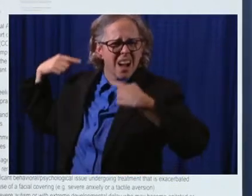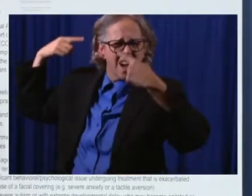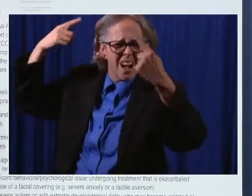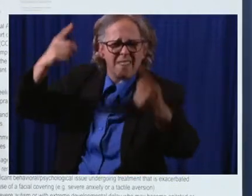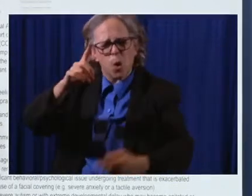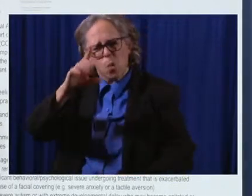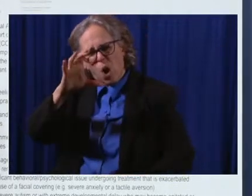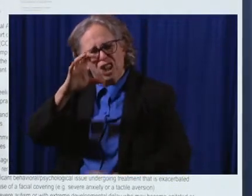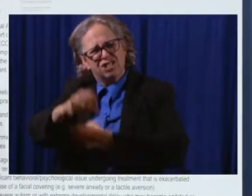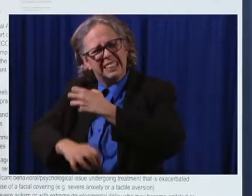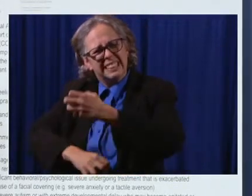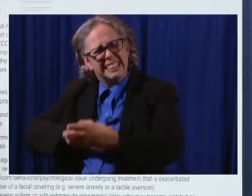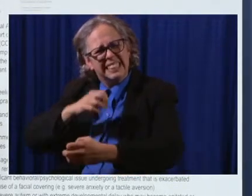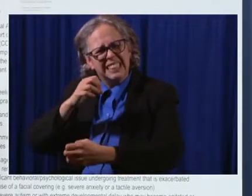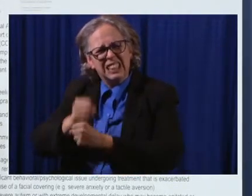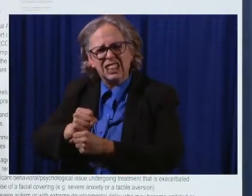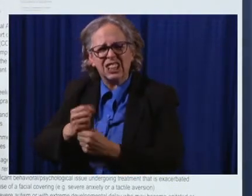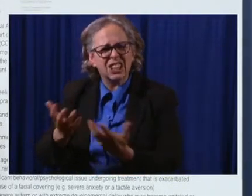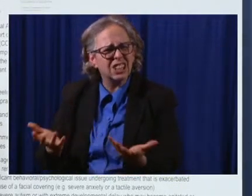not done this before.